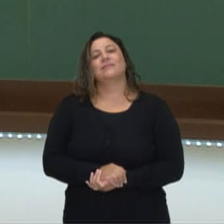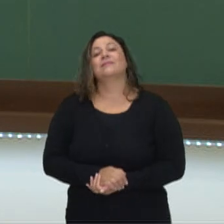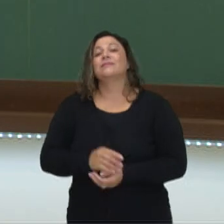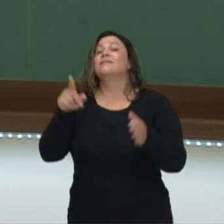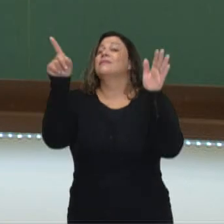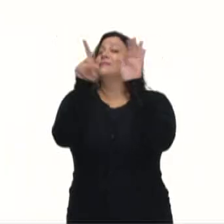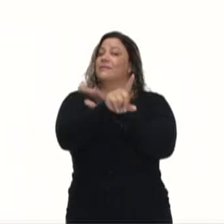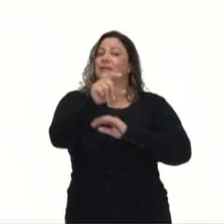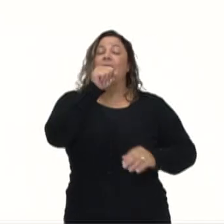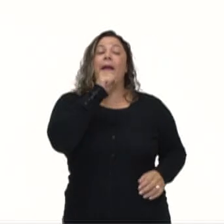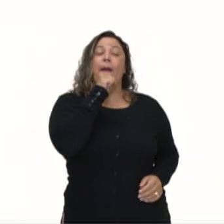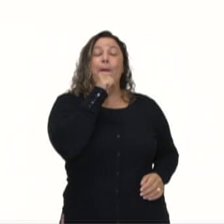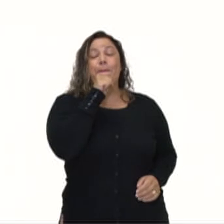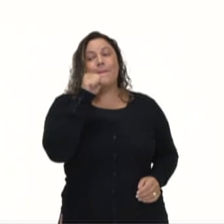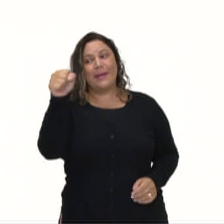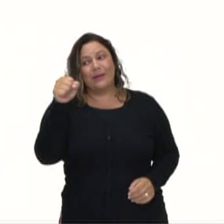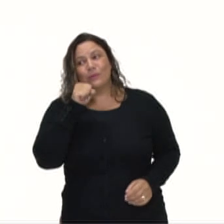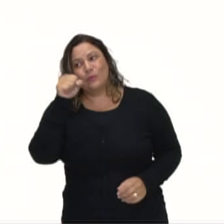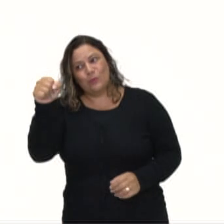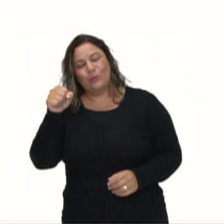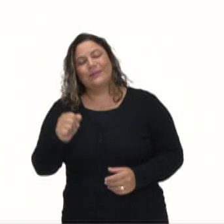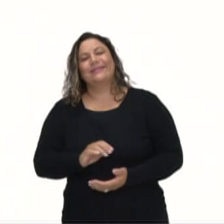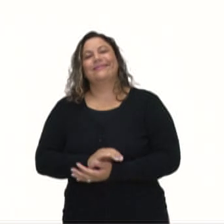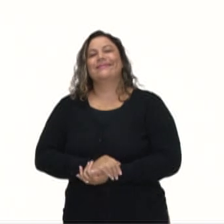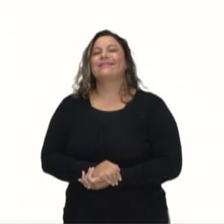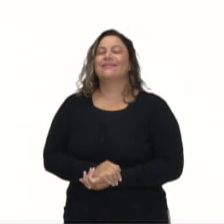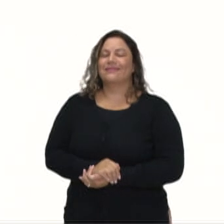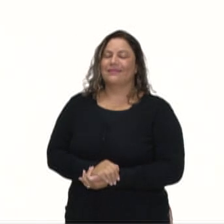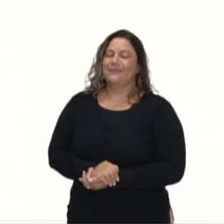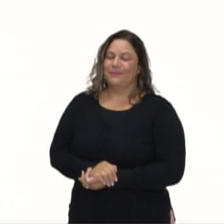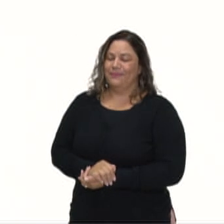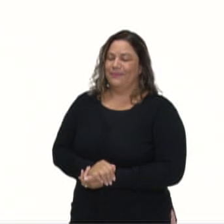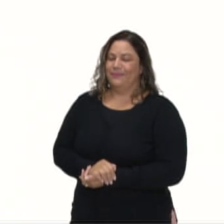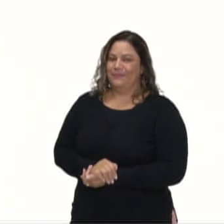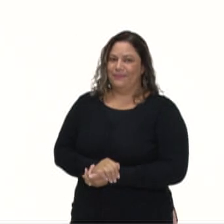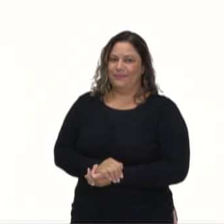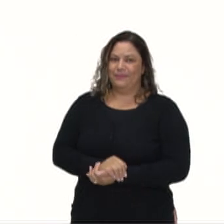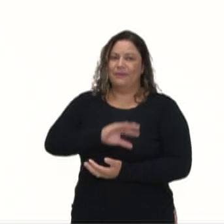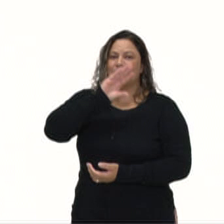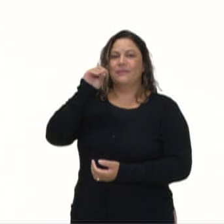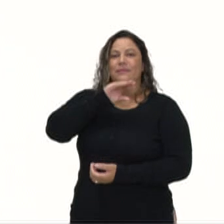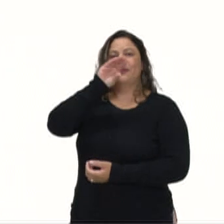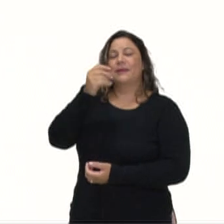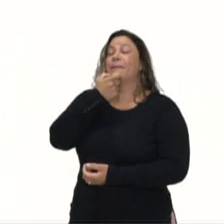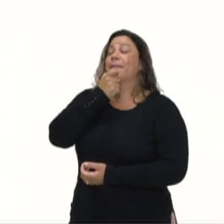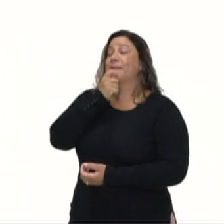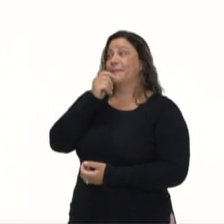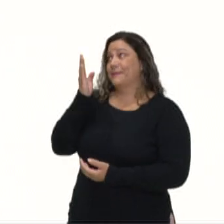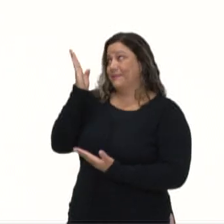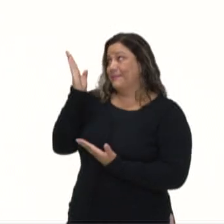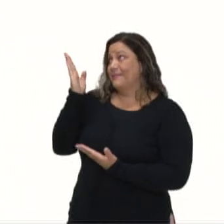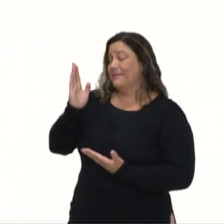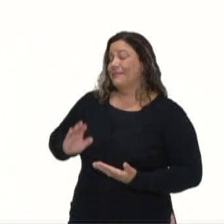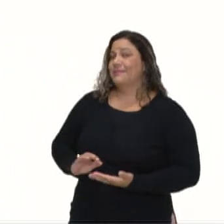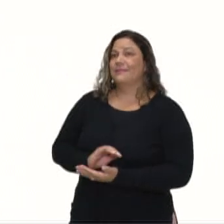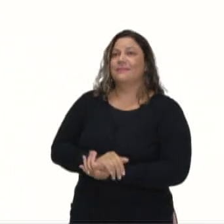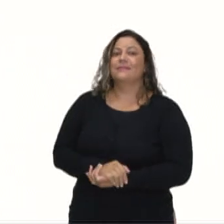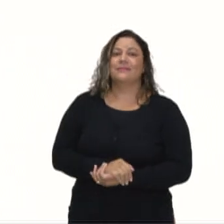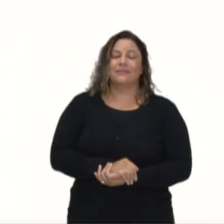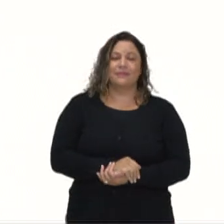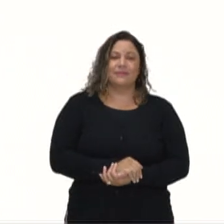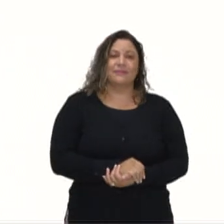outra pergunta. Is there one piece of advice you found along the way about how to be successful in your